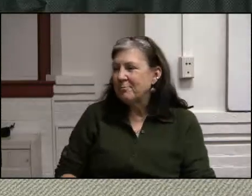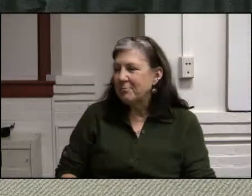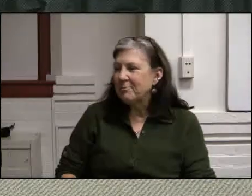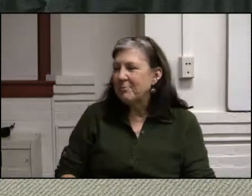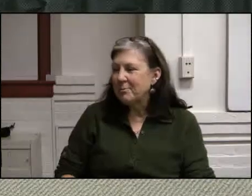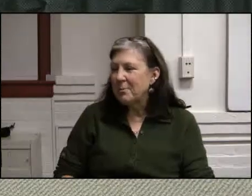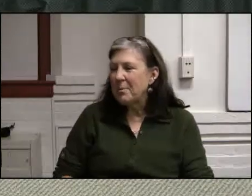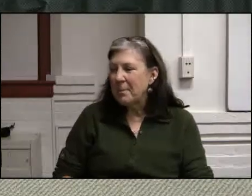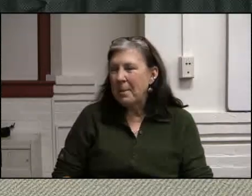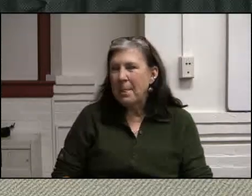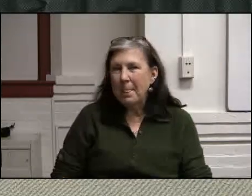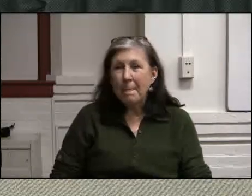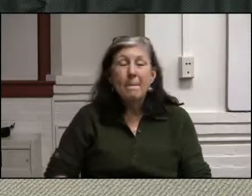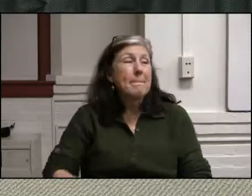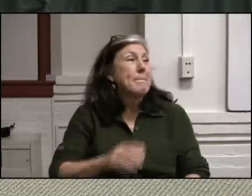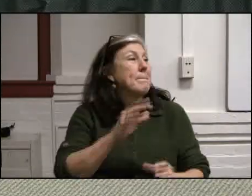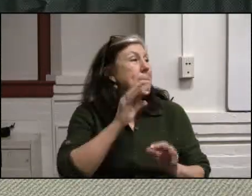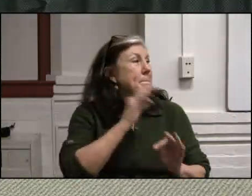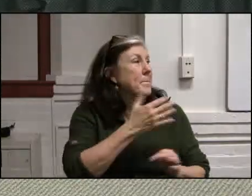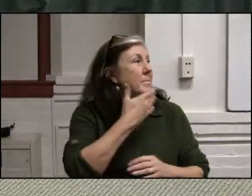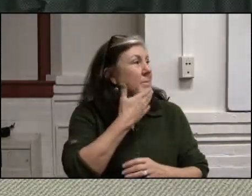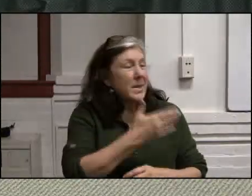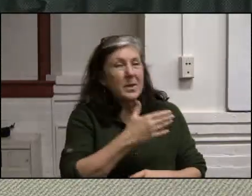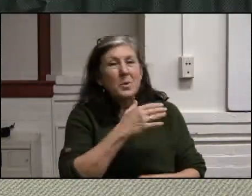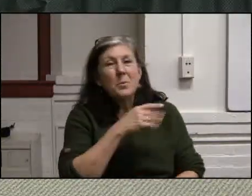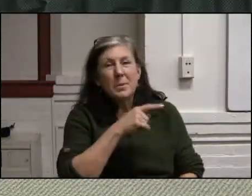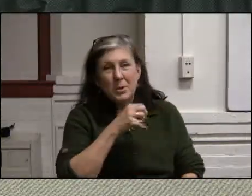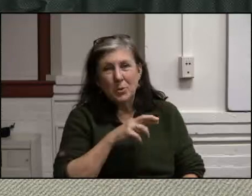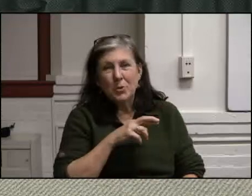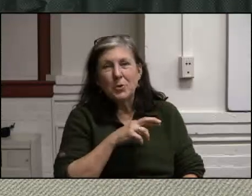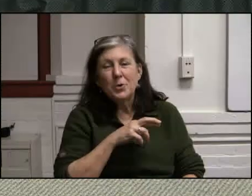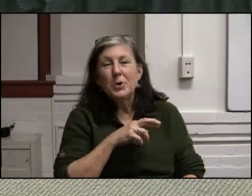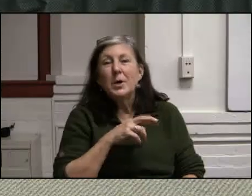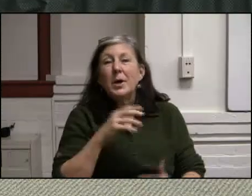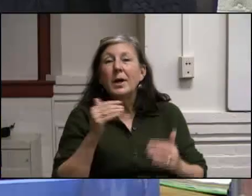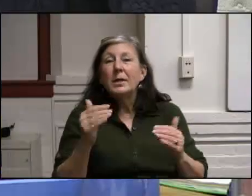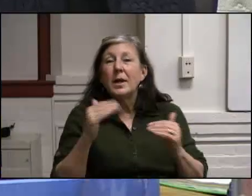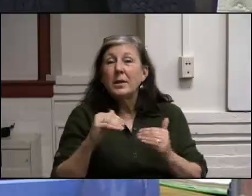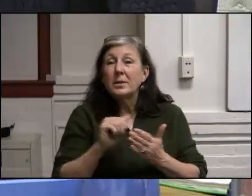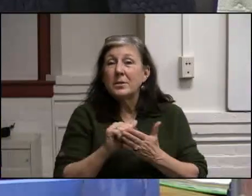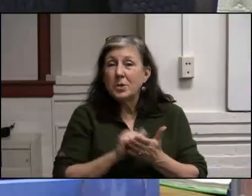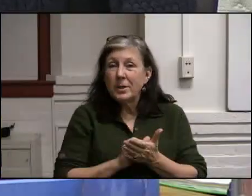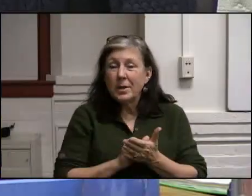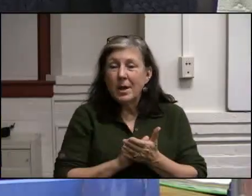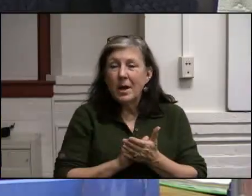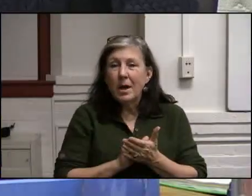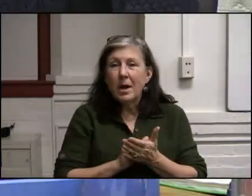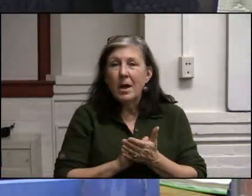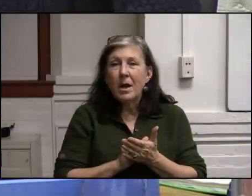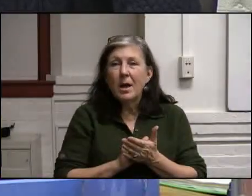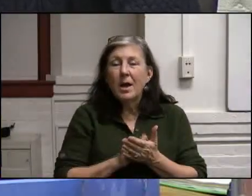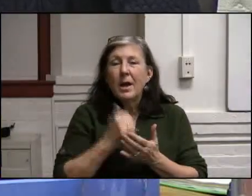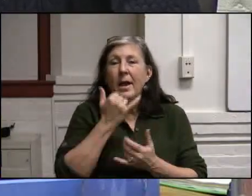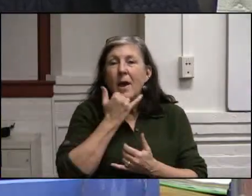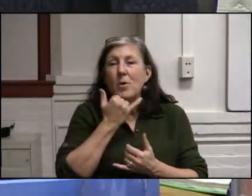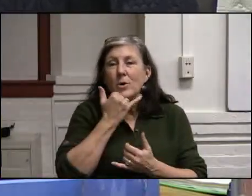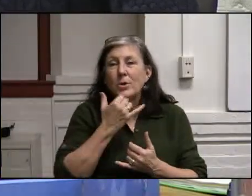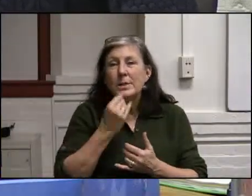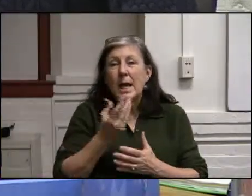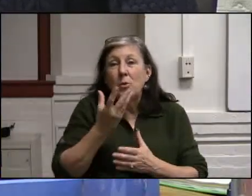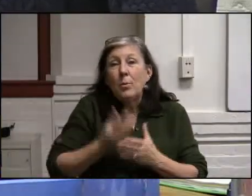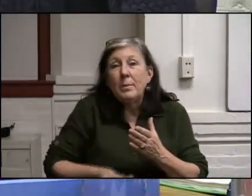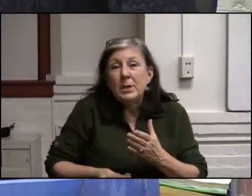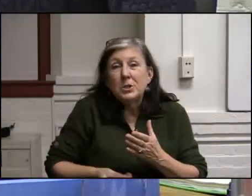So, thank you, Peter, for the report. Next is we have errors and omissions